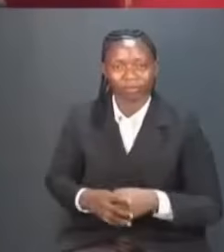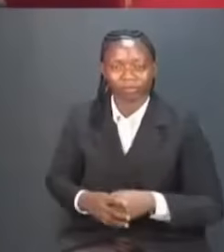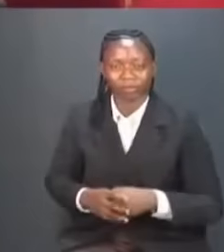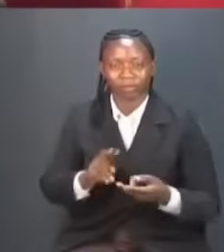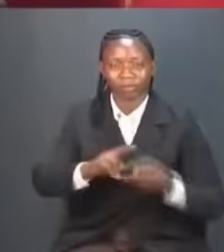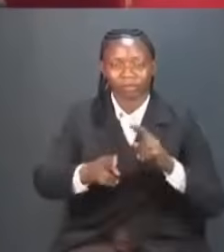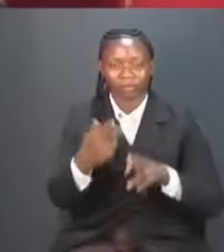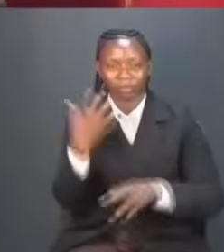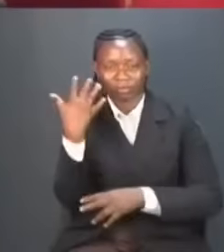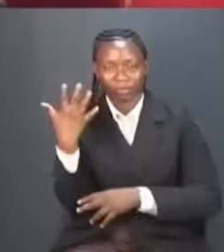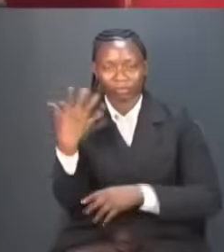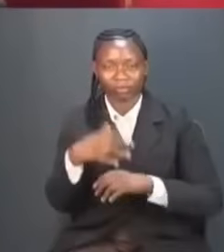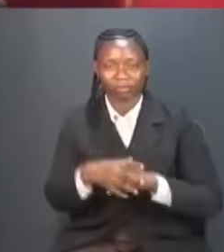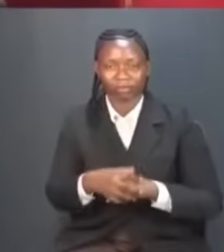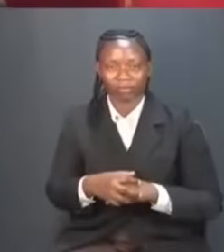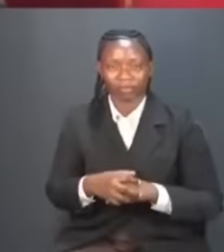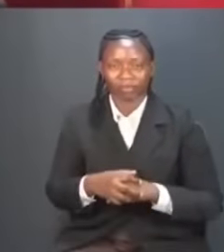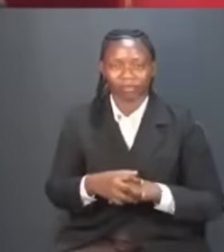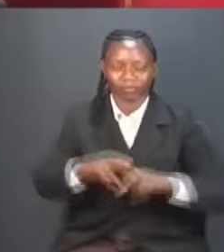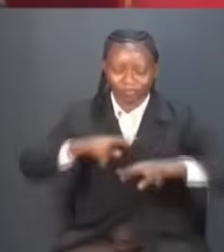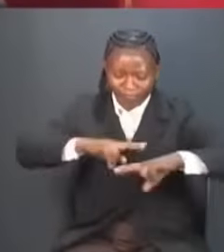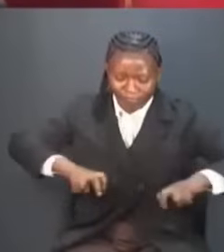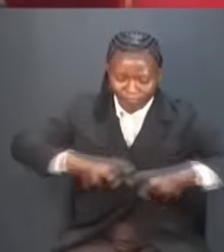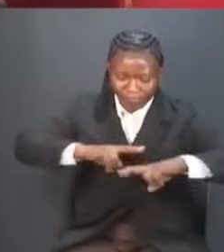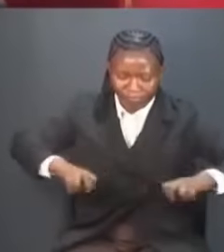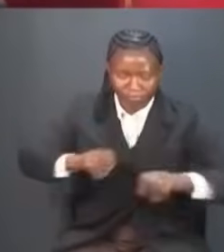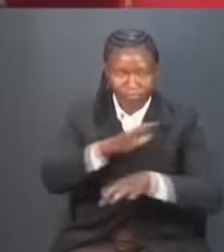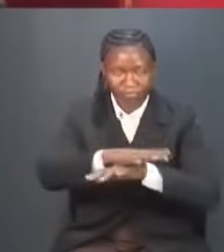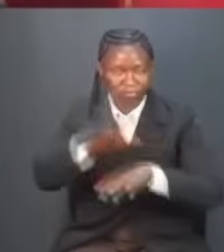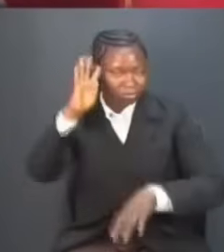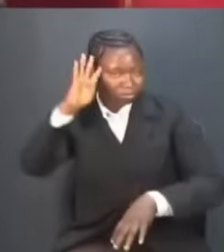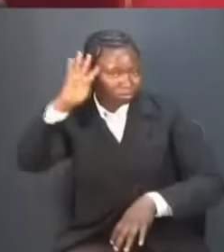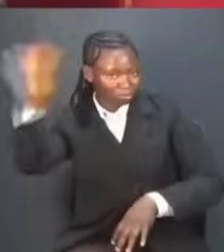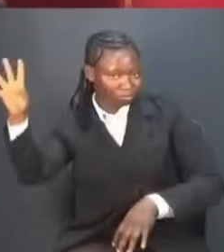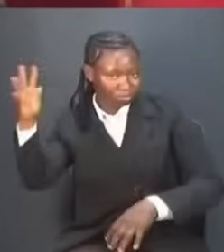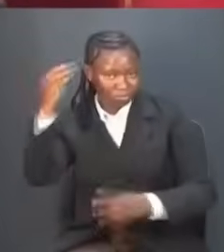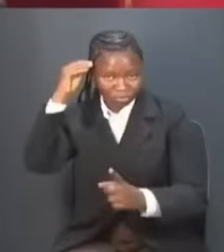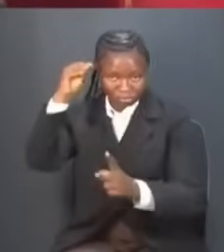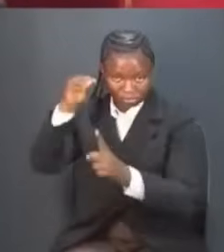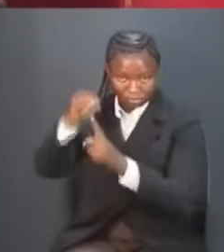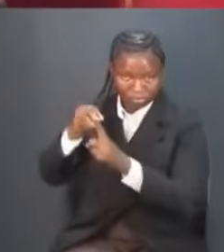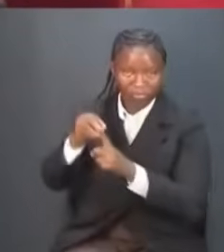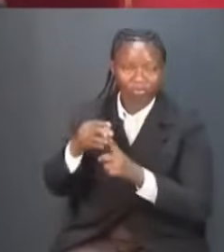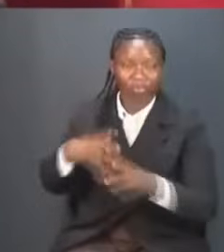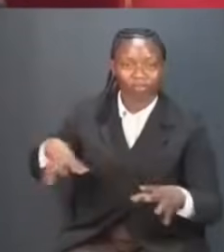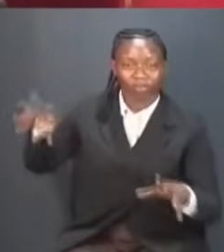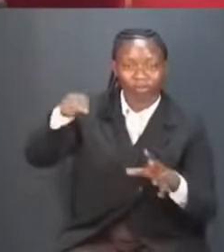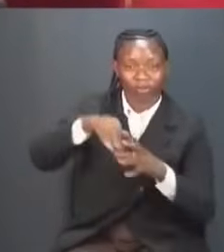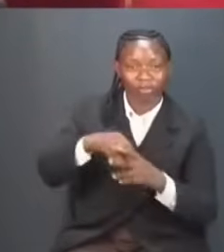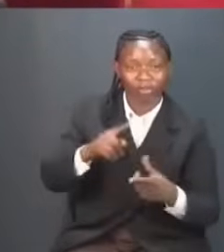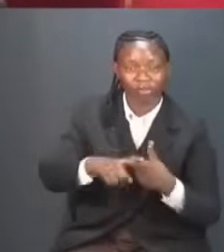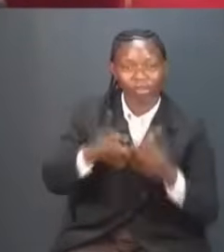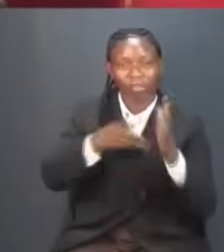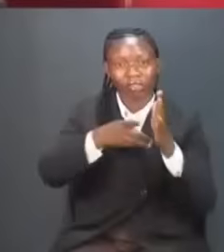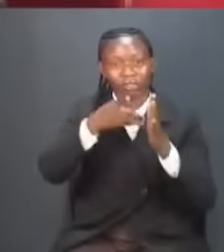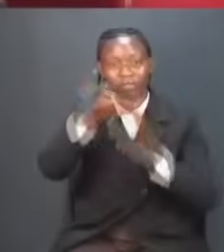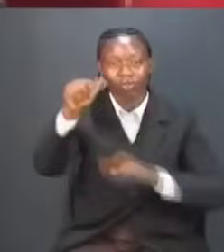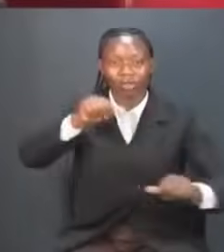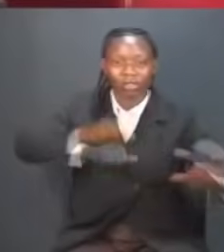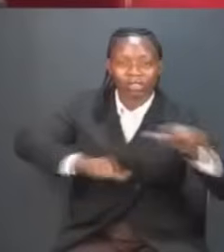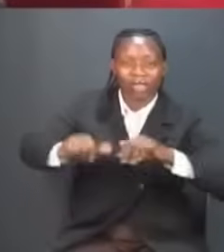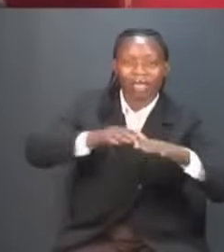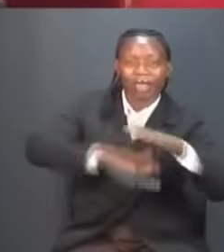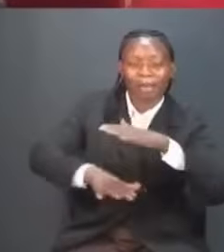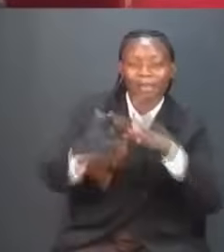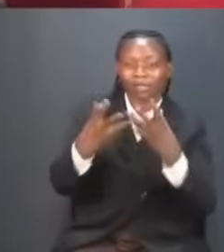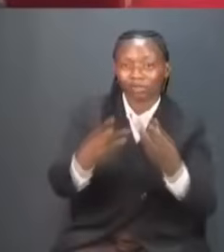Number 5, research and innovation. The objective of this intervention is to develop science-based